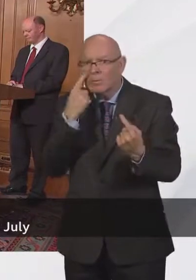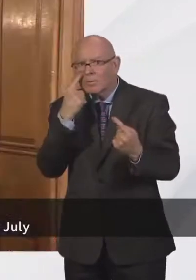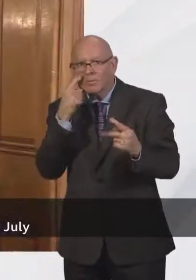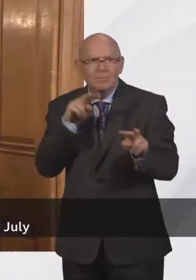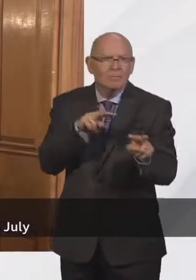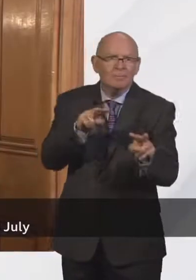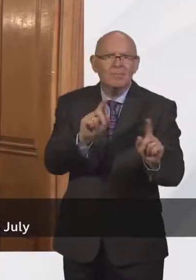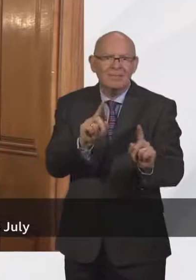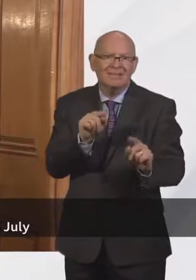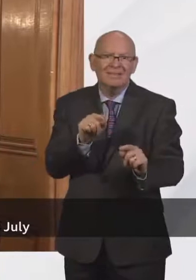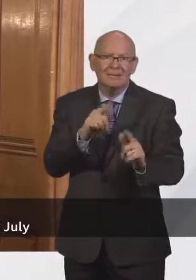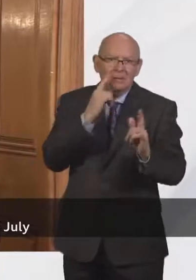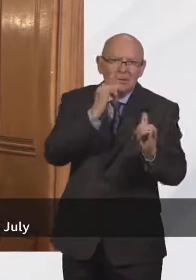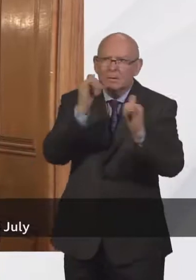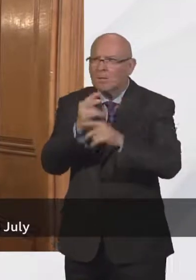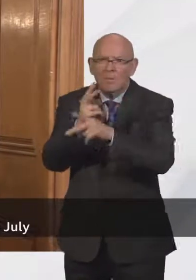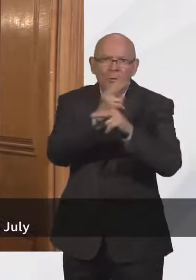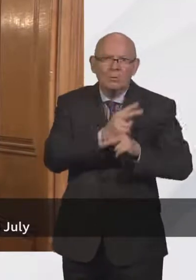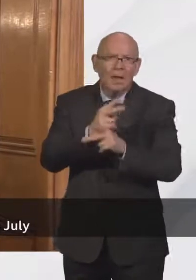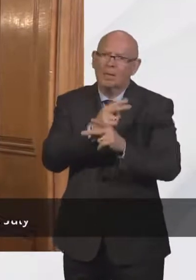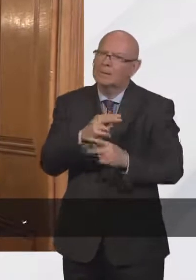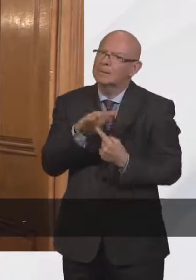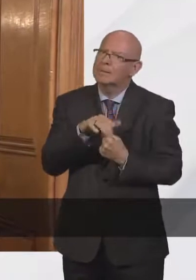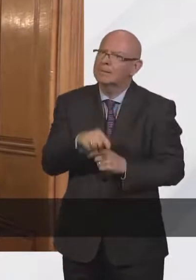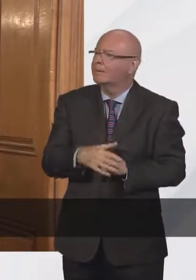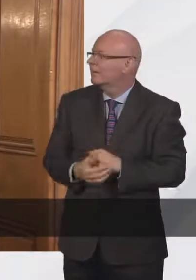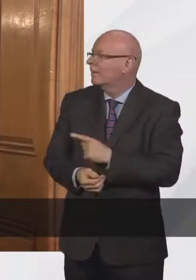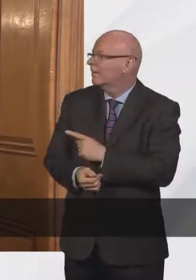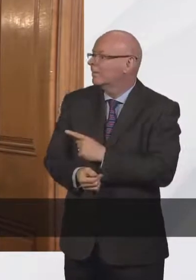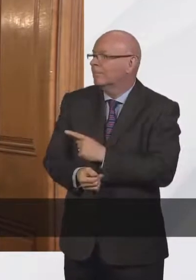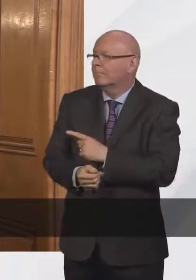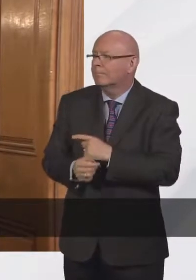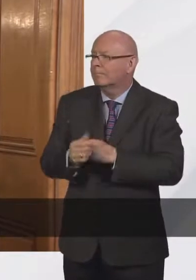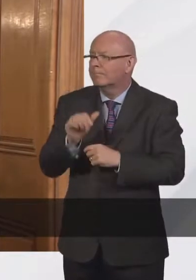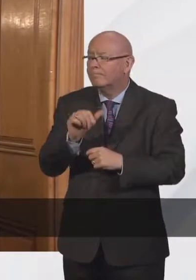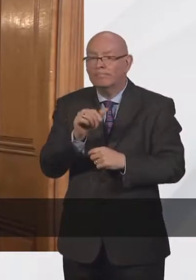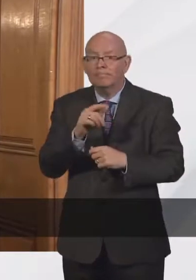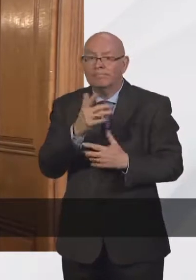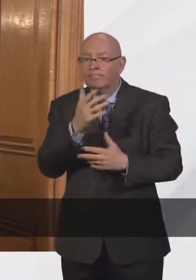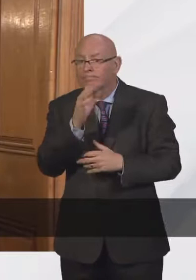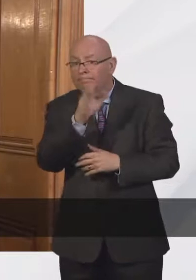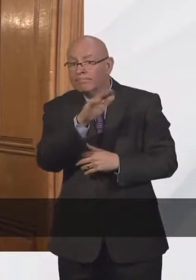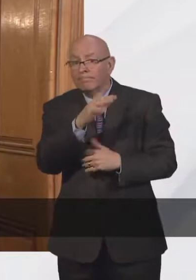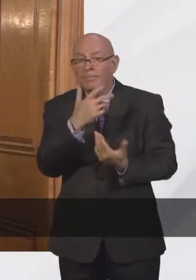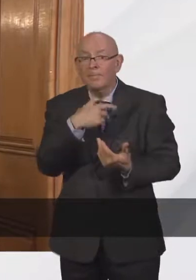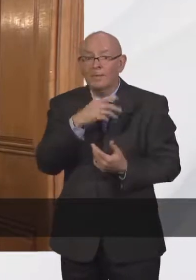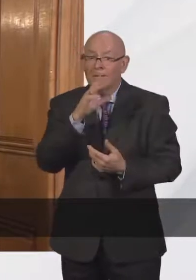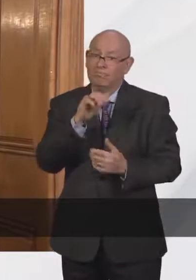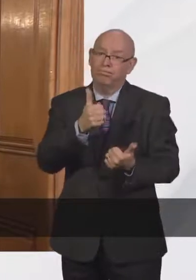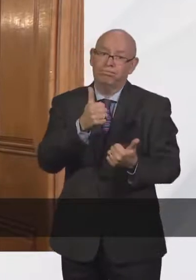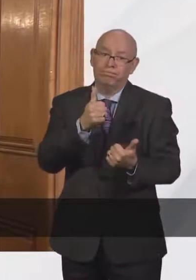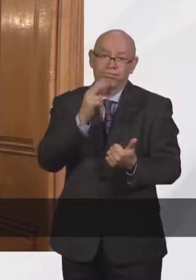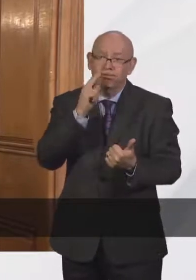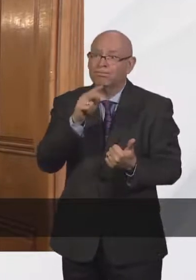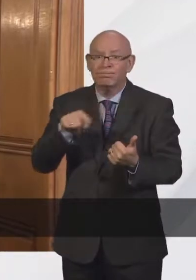I can't wait to go to a pub or a restaurant, even if it may not be wholly compatible with the new diet that I'm on. And I hope that